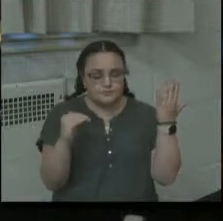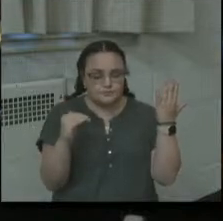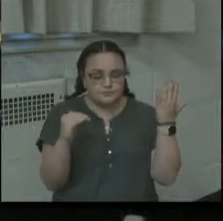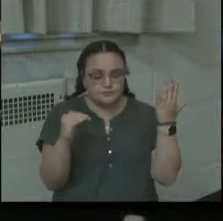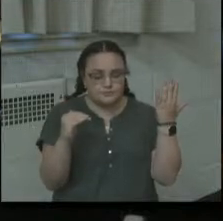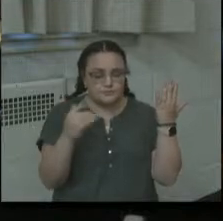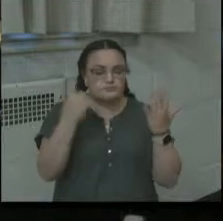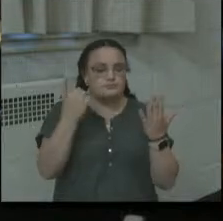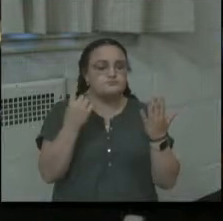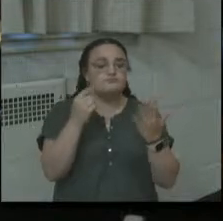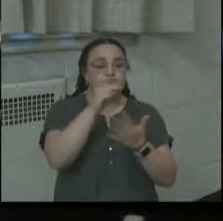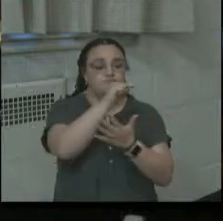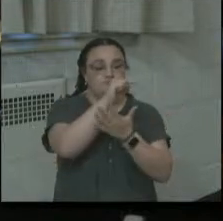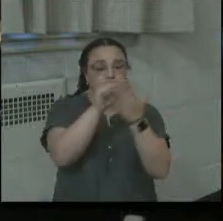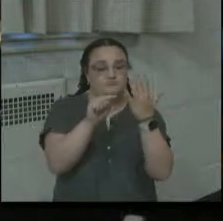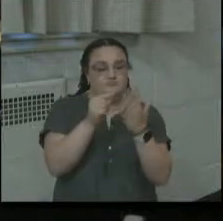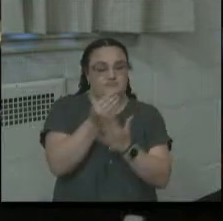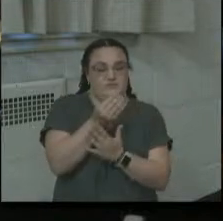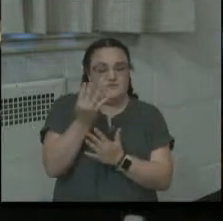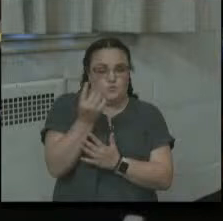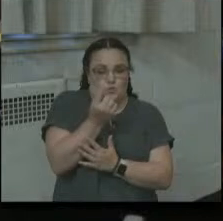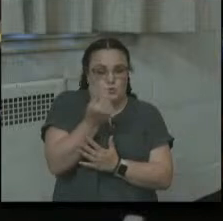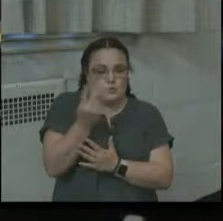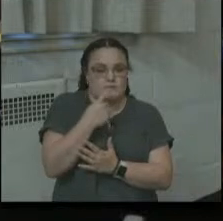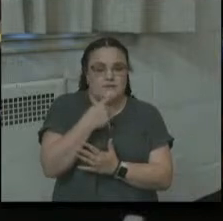Aye. Mrs. Rout.